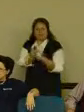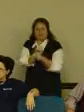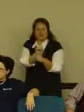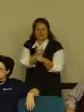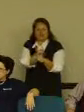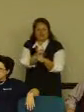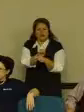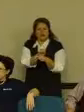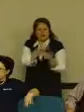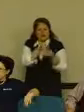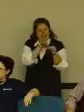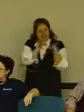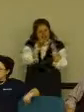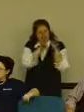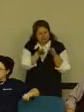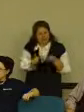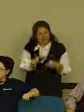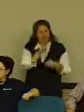to your strengths.